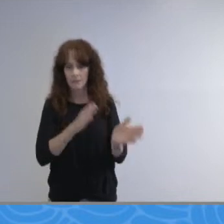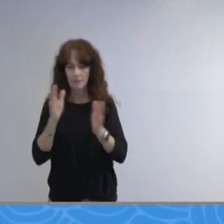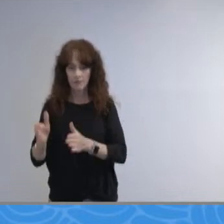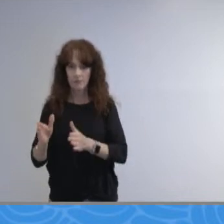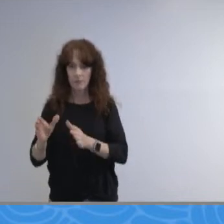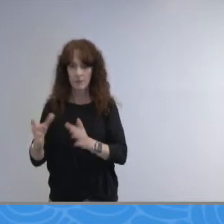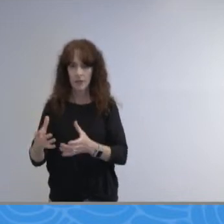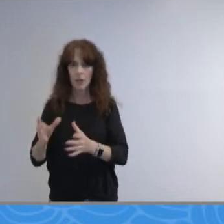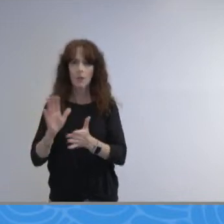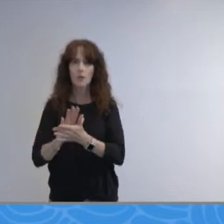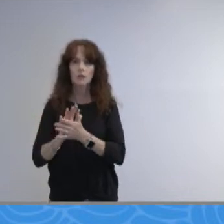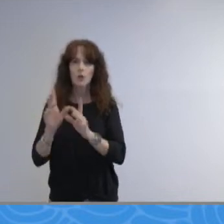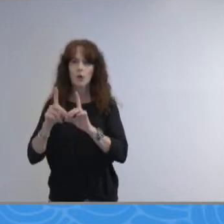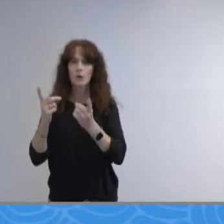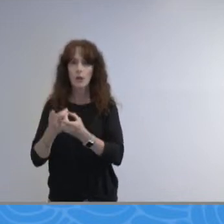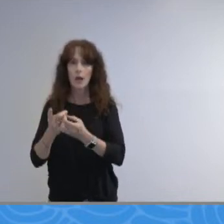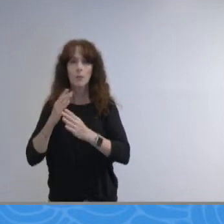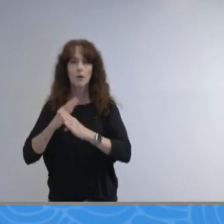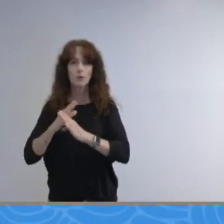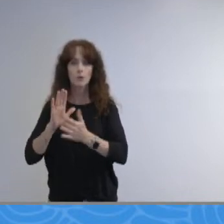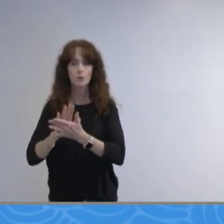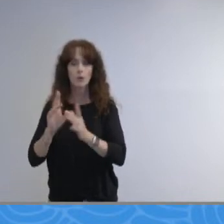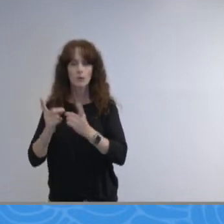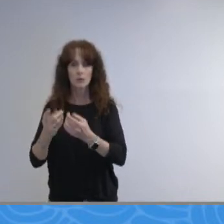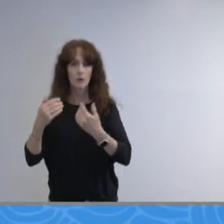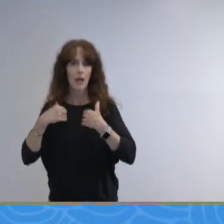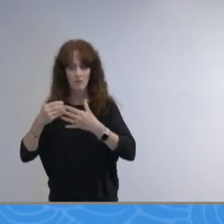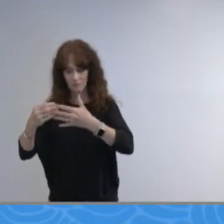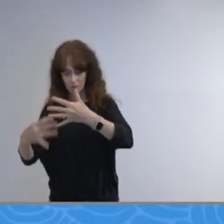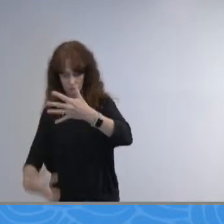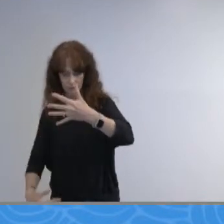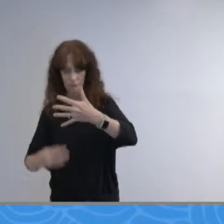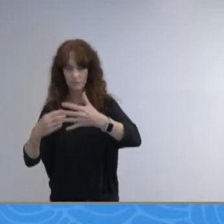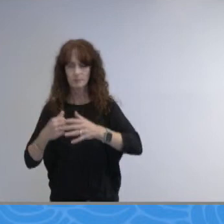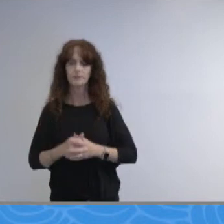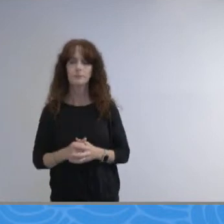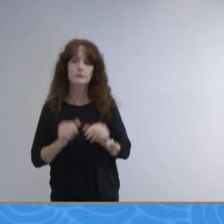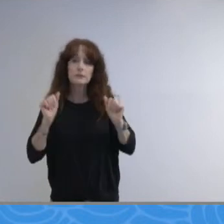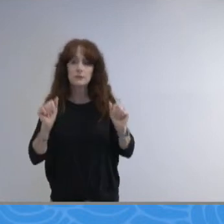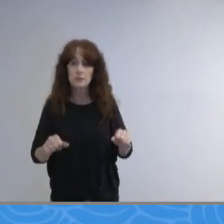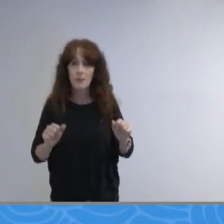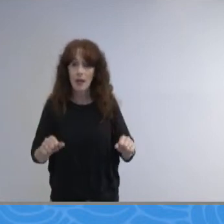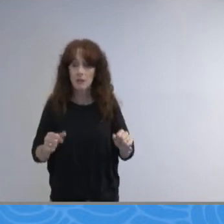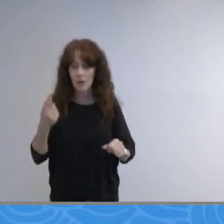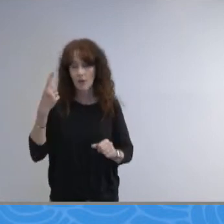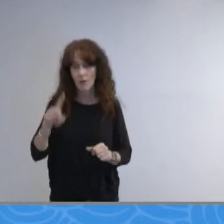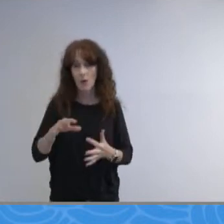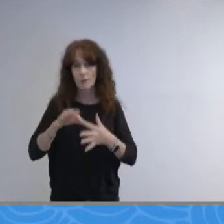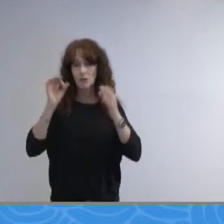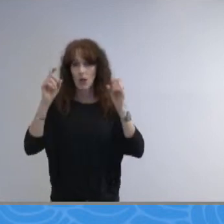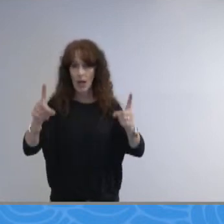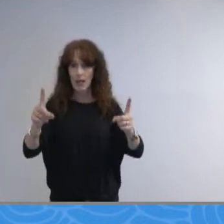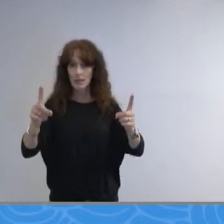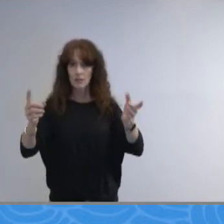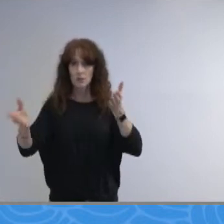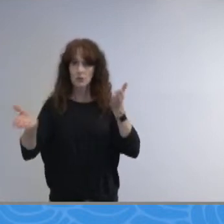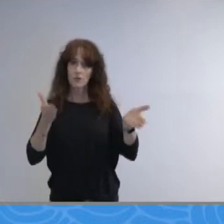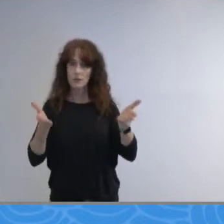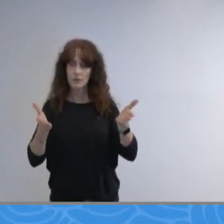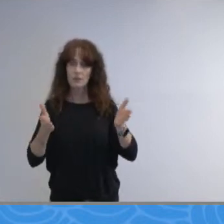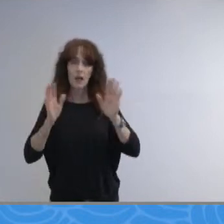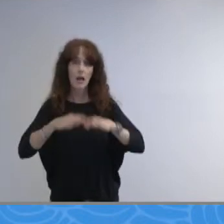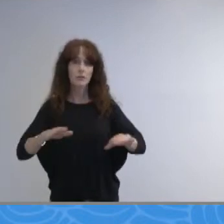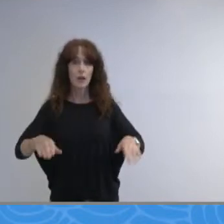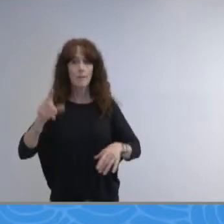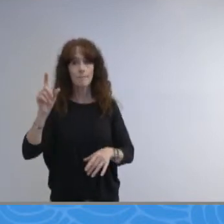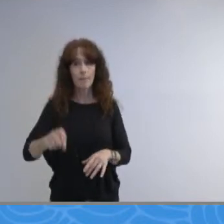relates to the school district and what protections the school districts have. In order to be eligible for special education services, a child